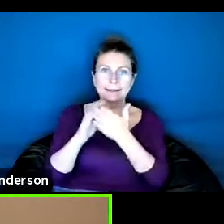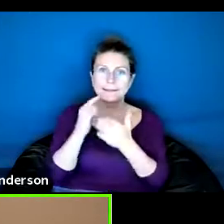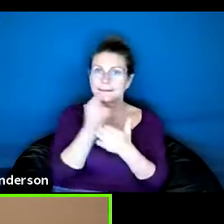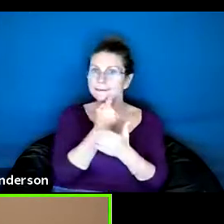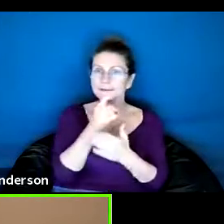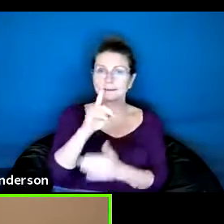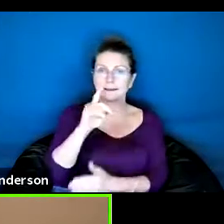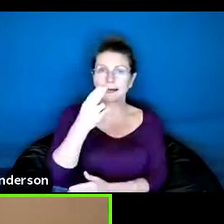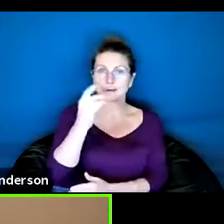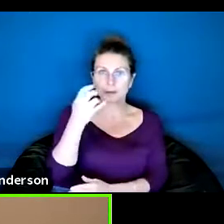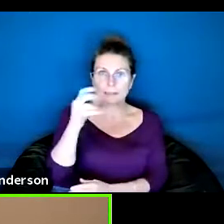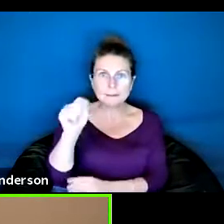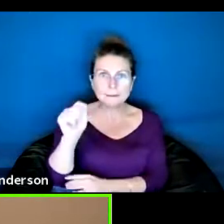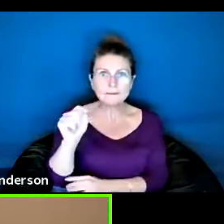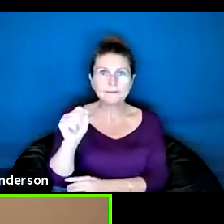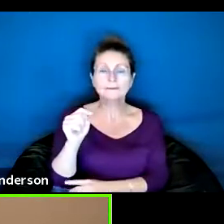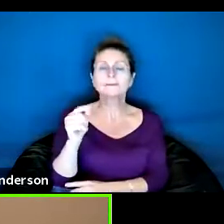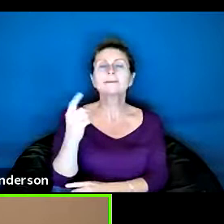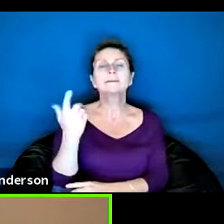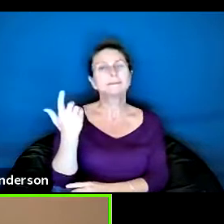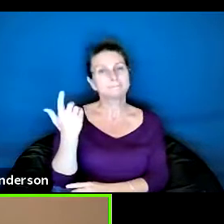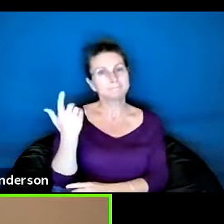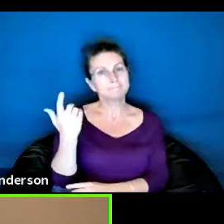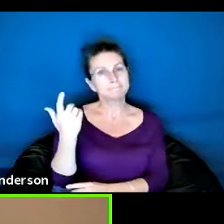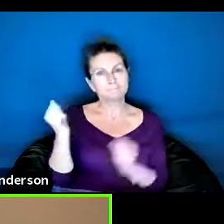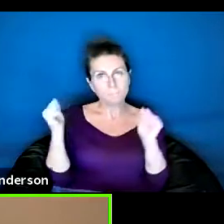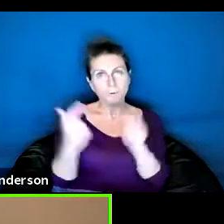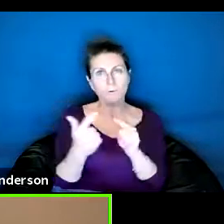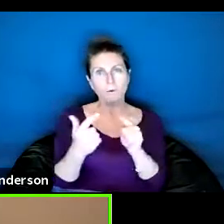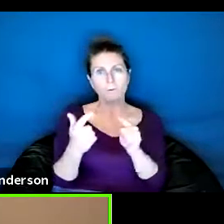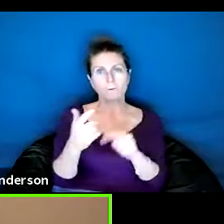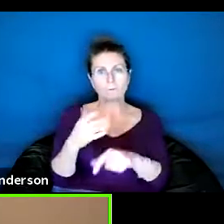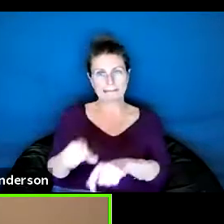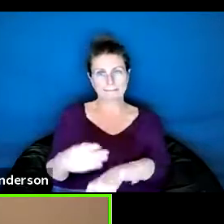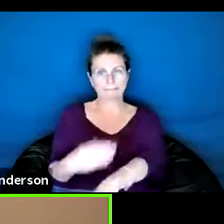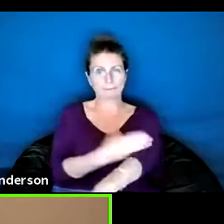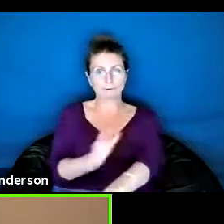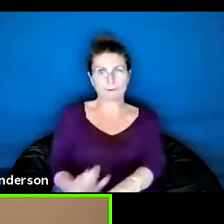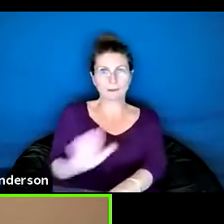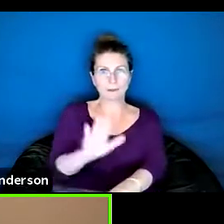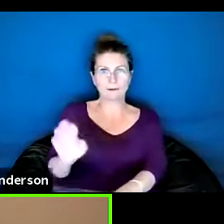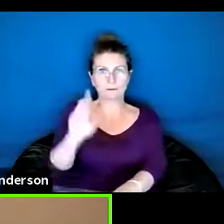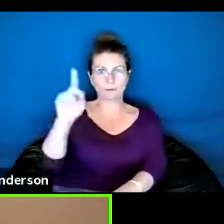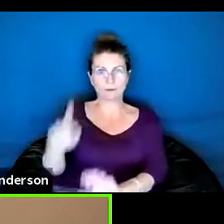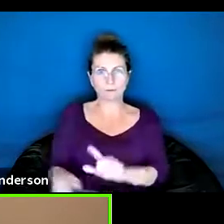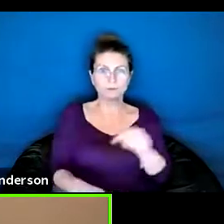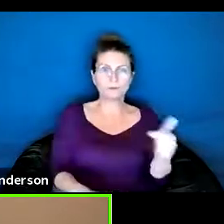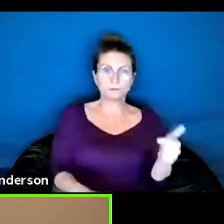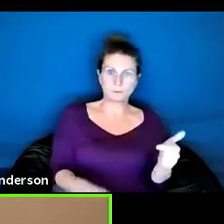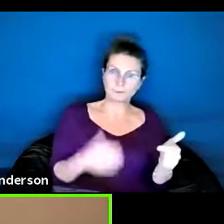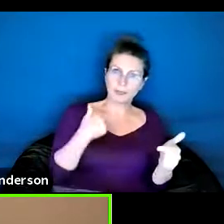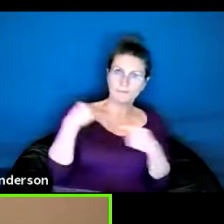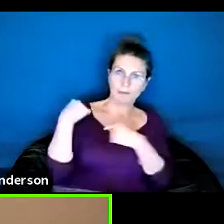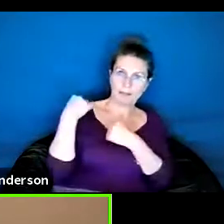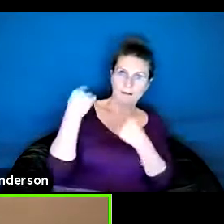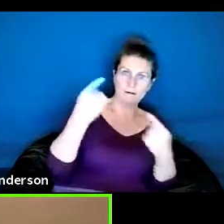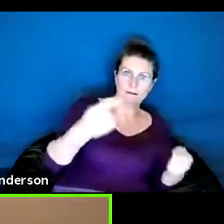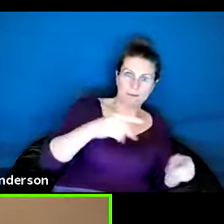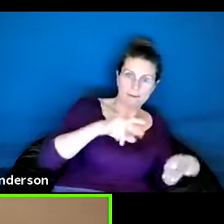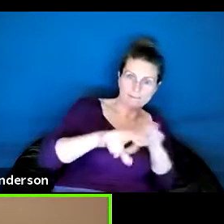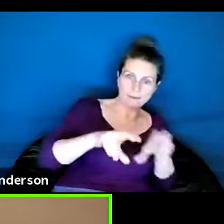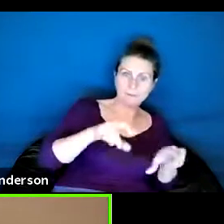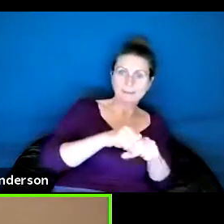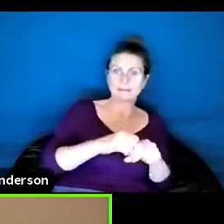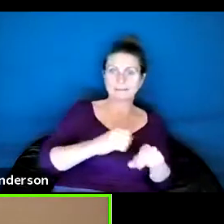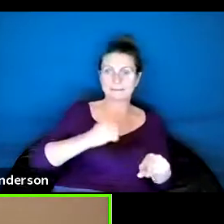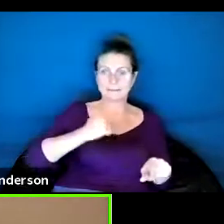global governance, I'll just say very quickly, I've had a longstanding interest in Canada's role in global health, the Canadian